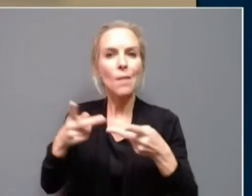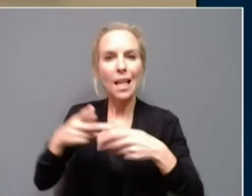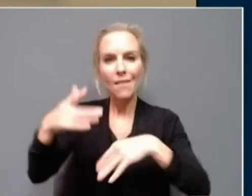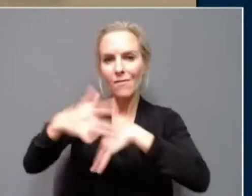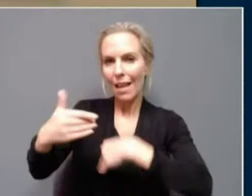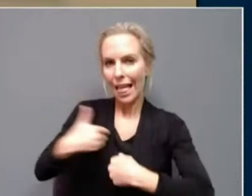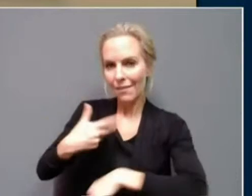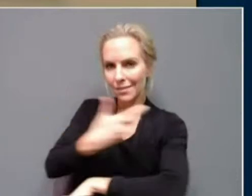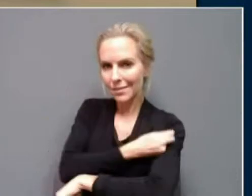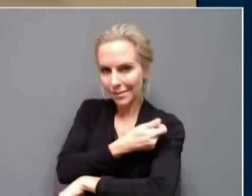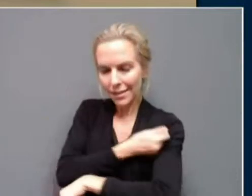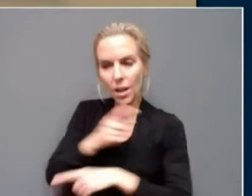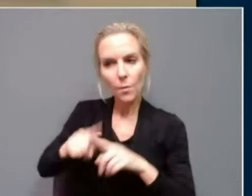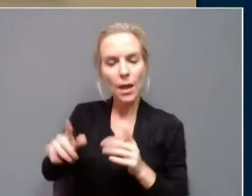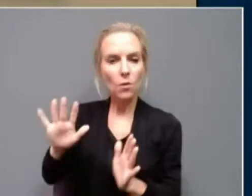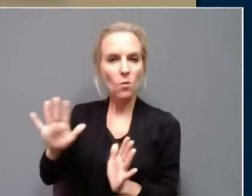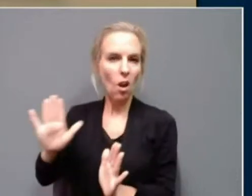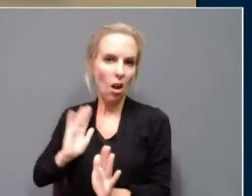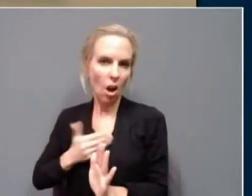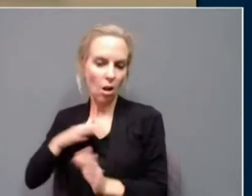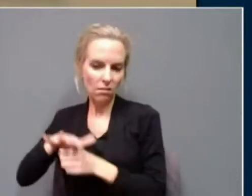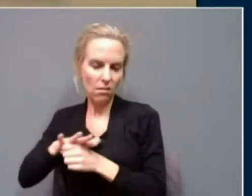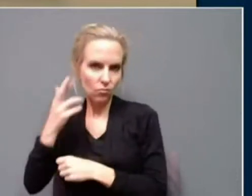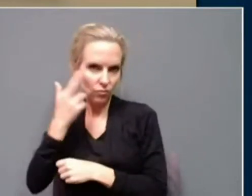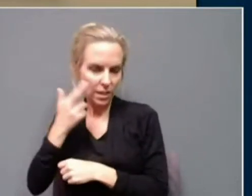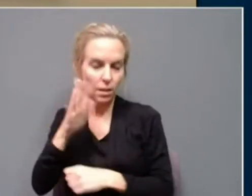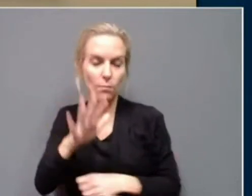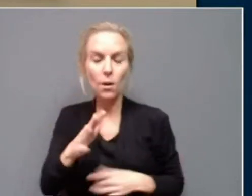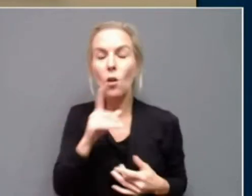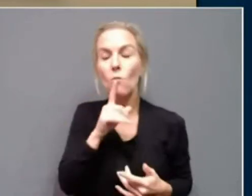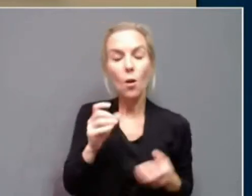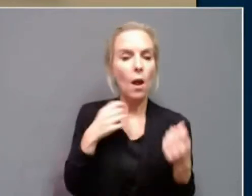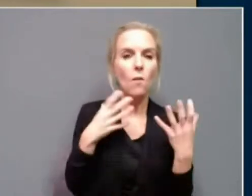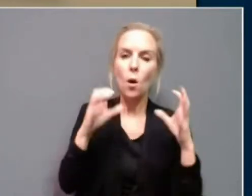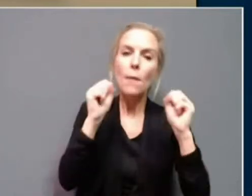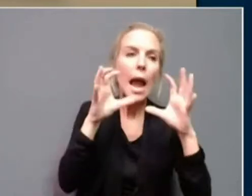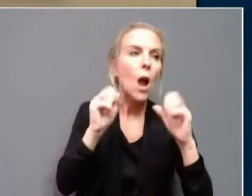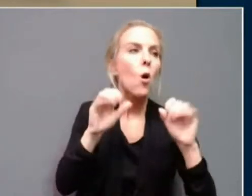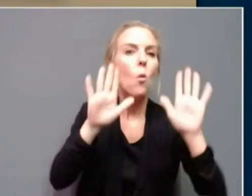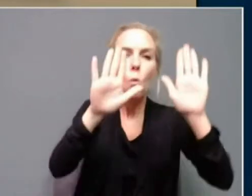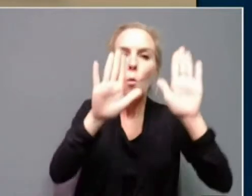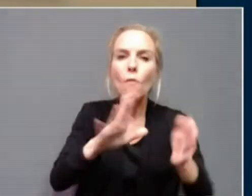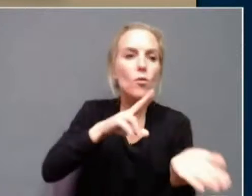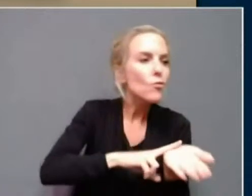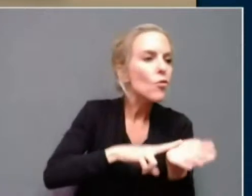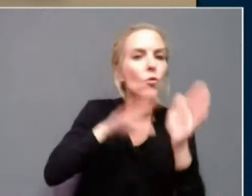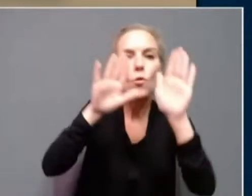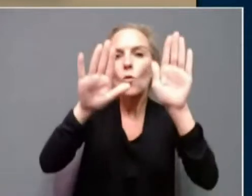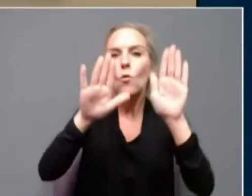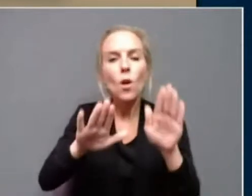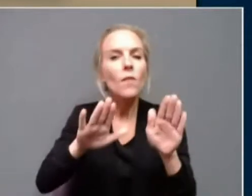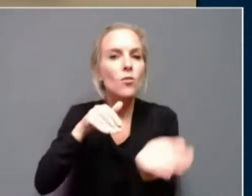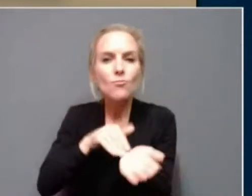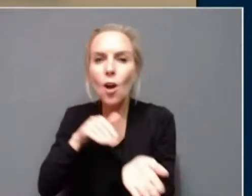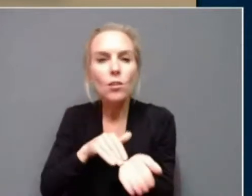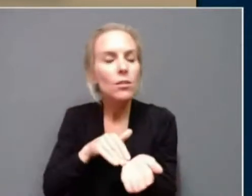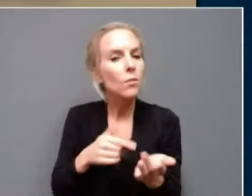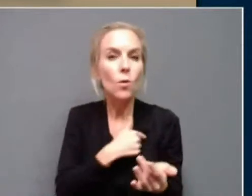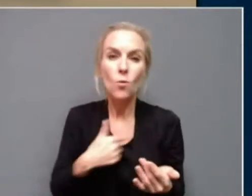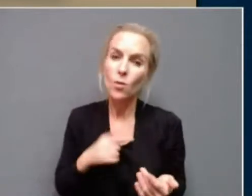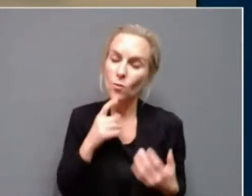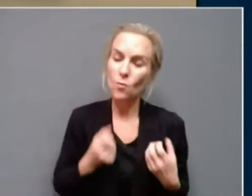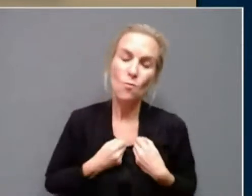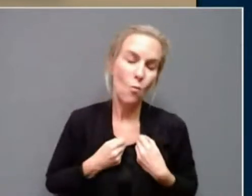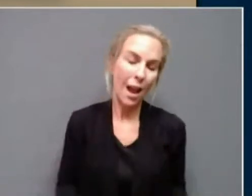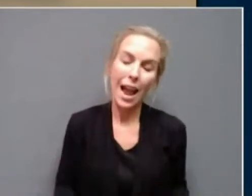we have amazing physicians, but they're really wearing out. So far, we're hanging in there. I think